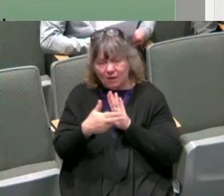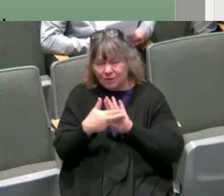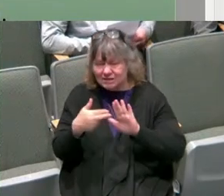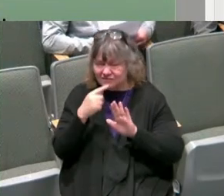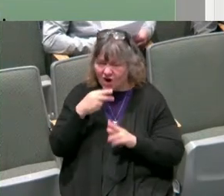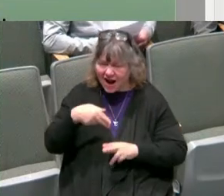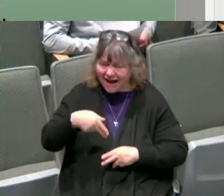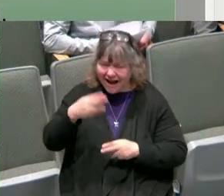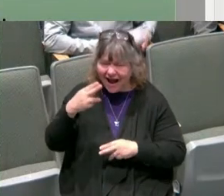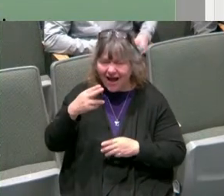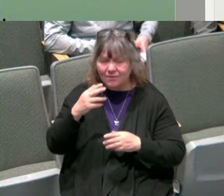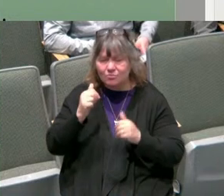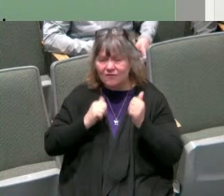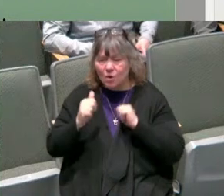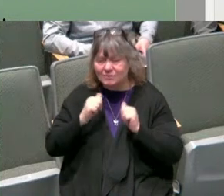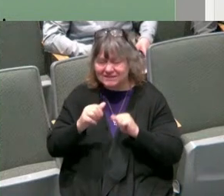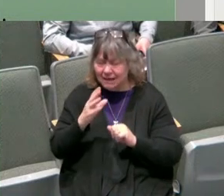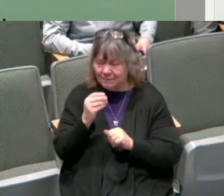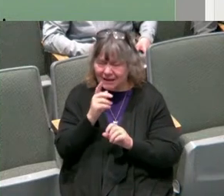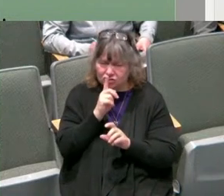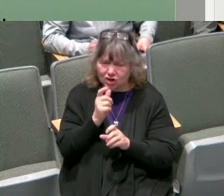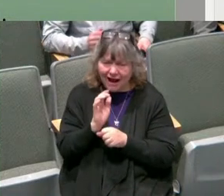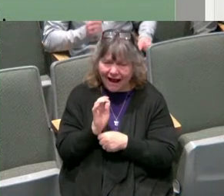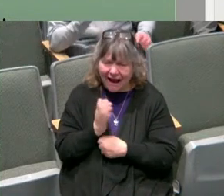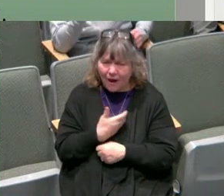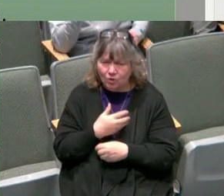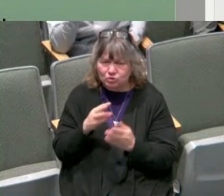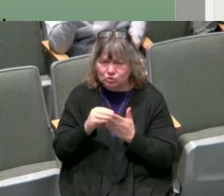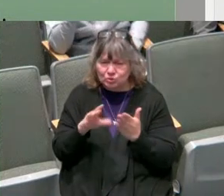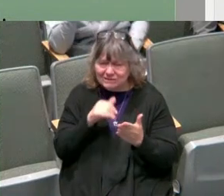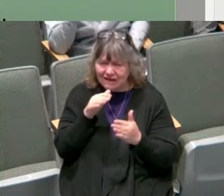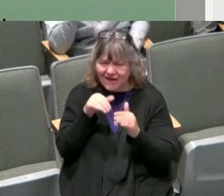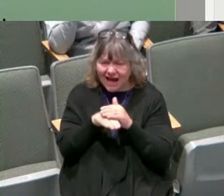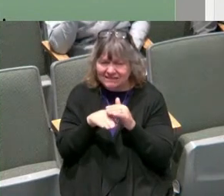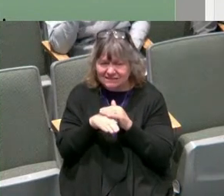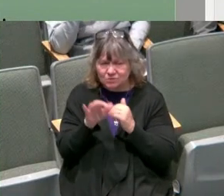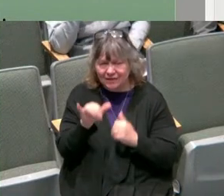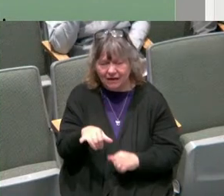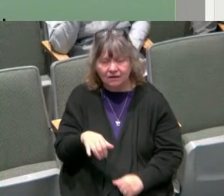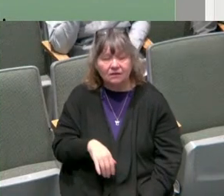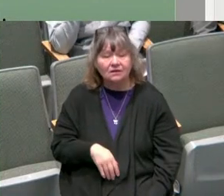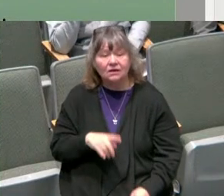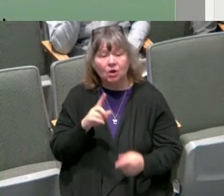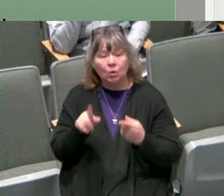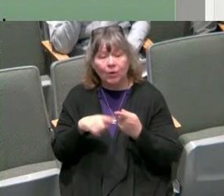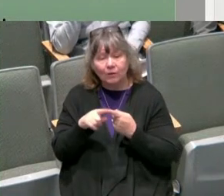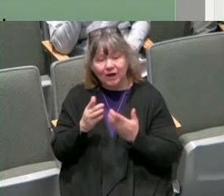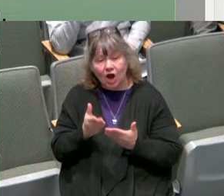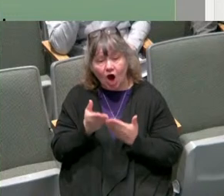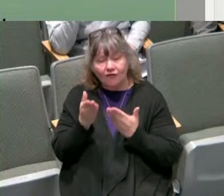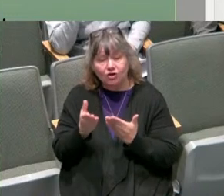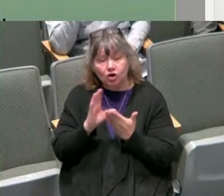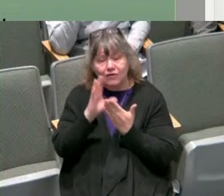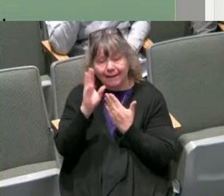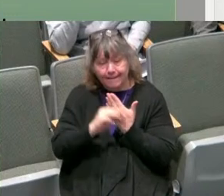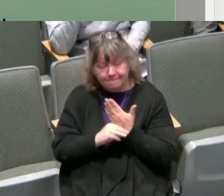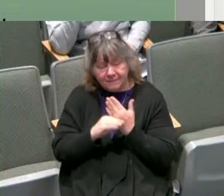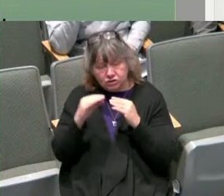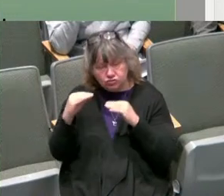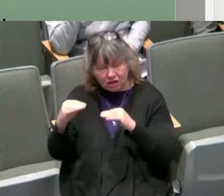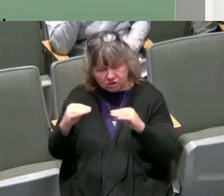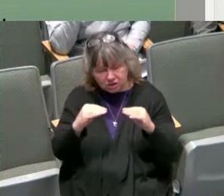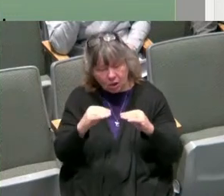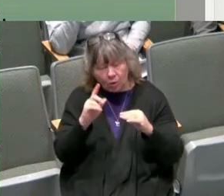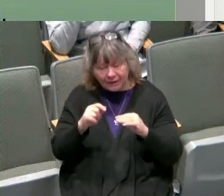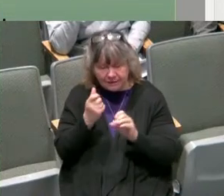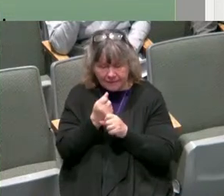make sure that our students have access to that when we offer curriculum and instruction we need to make sure